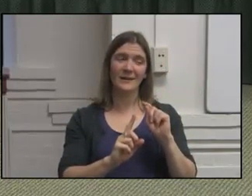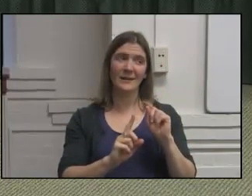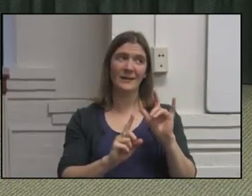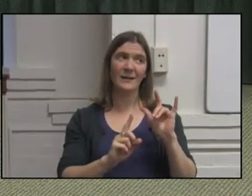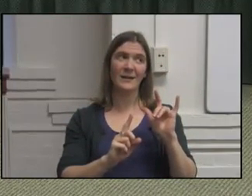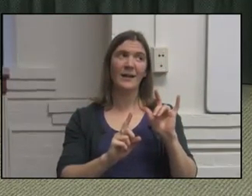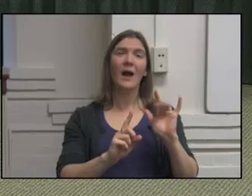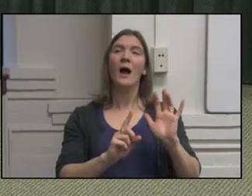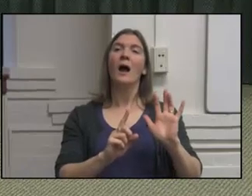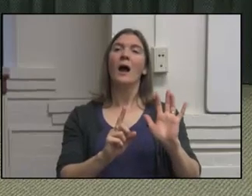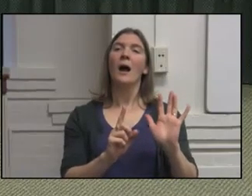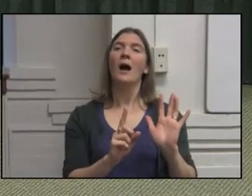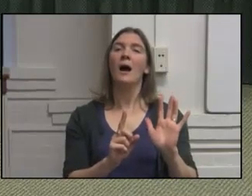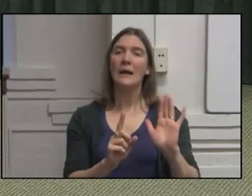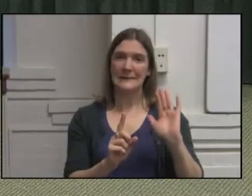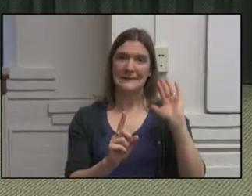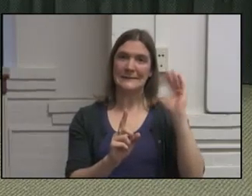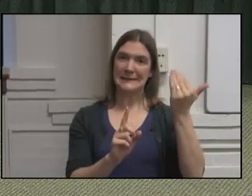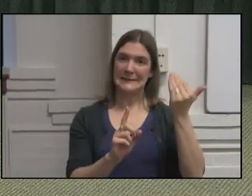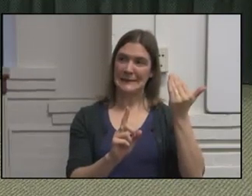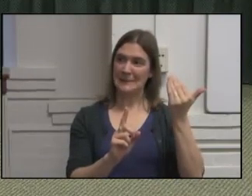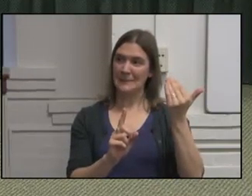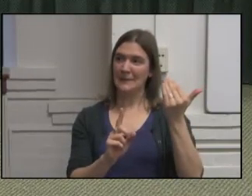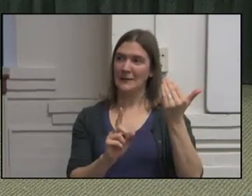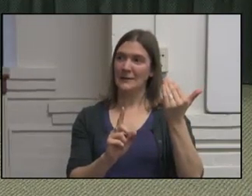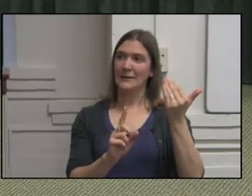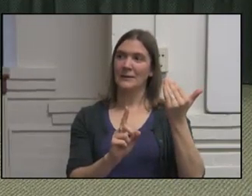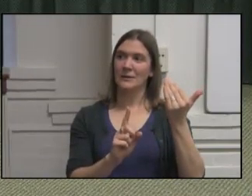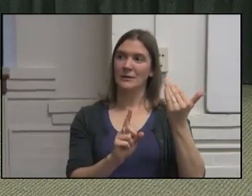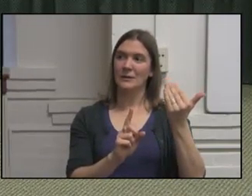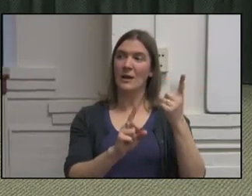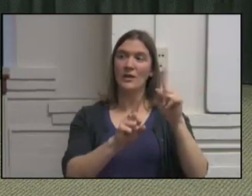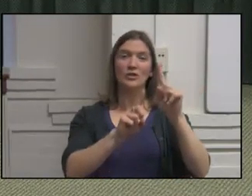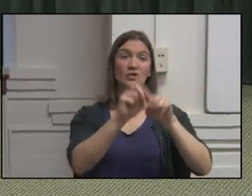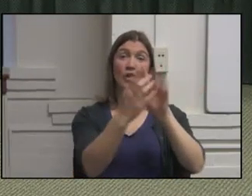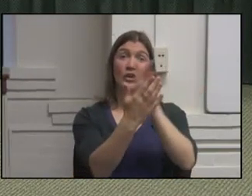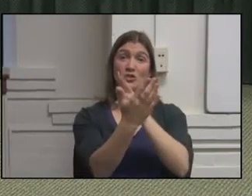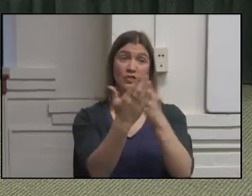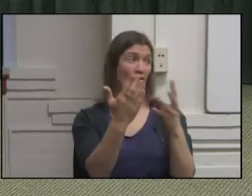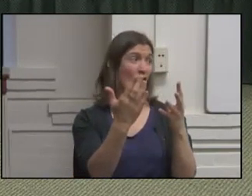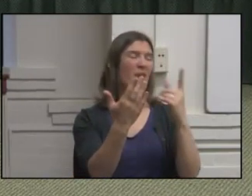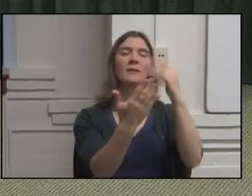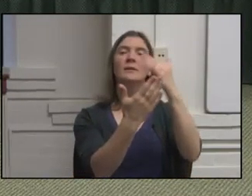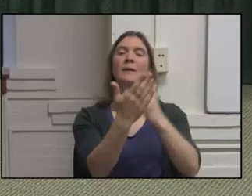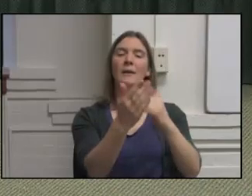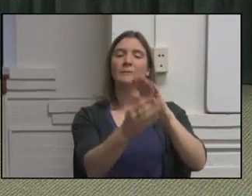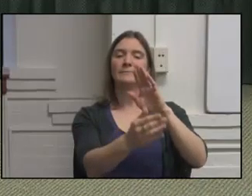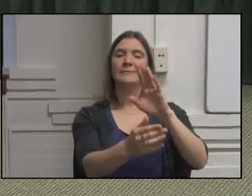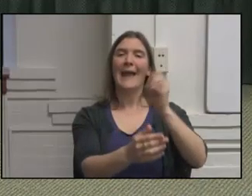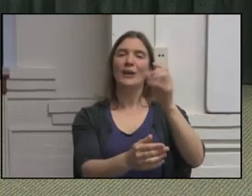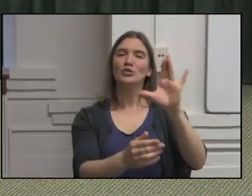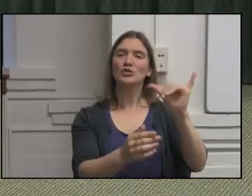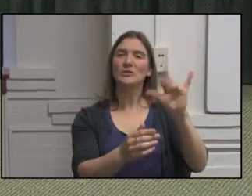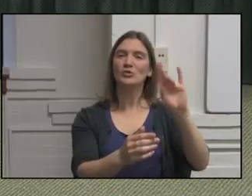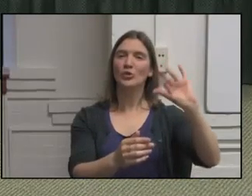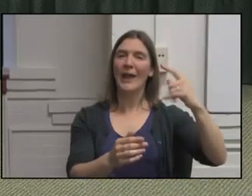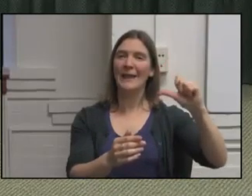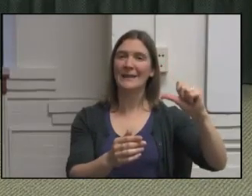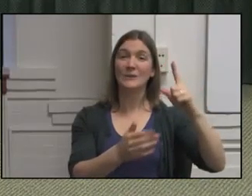in vogue. It's been replaced or there's an improved version. But this is this gives you a sense of the difference